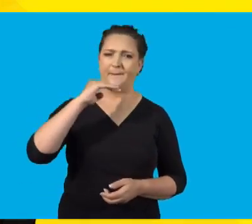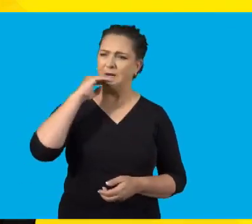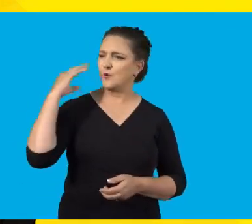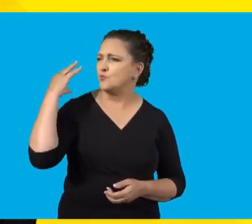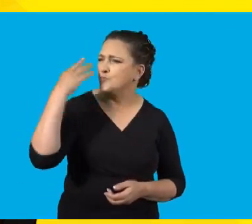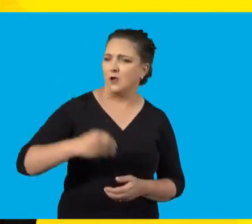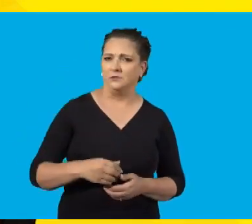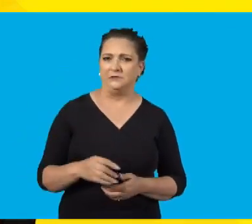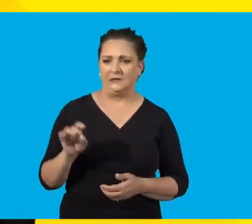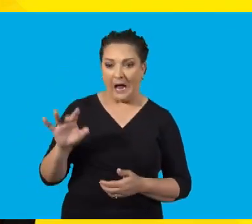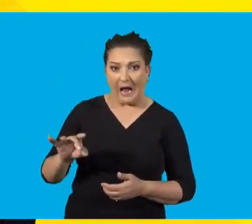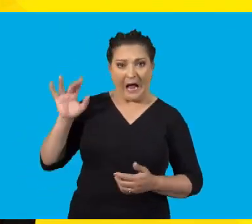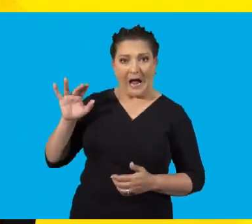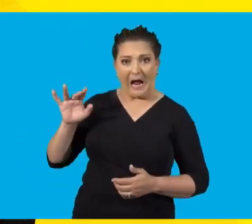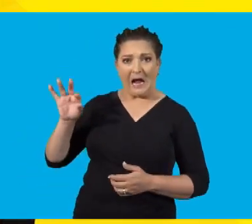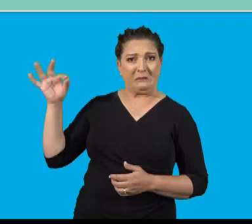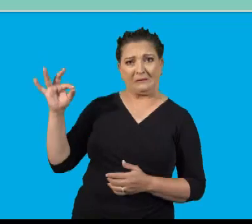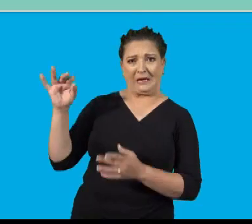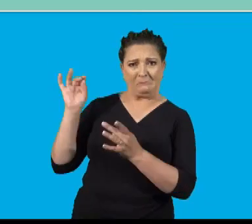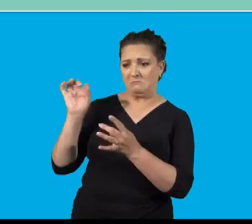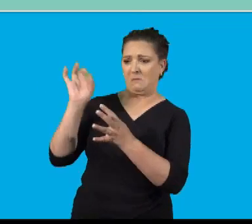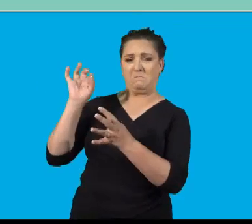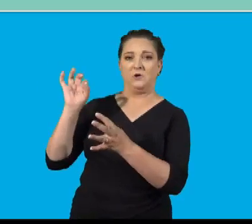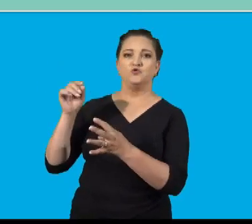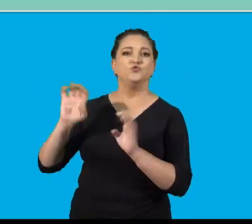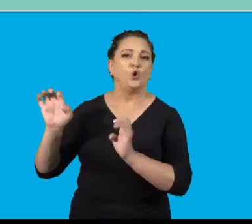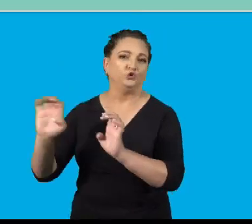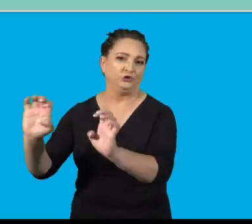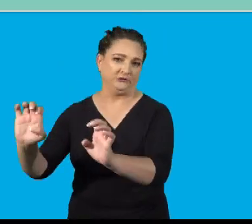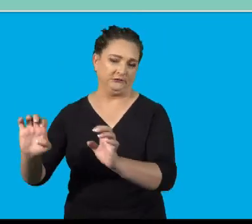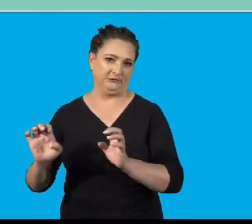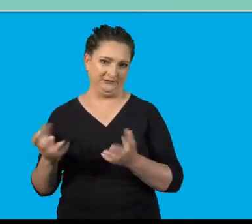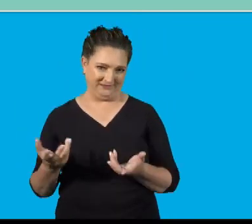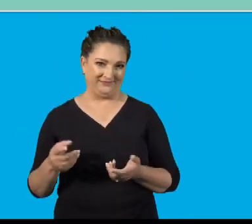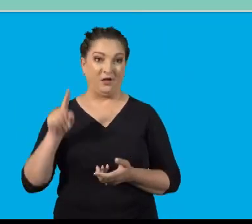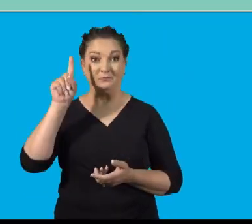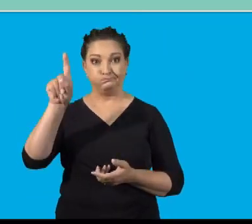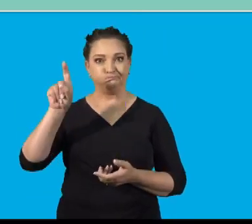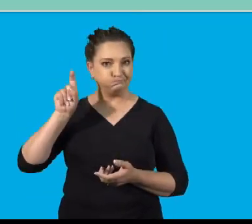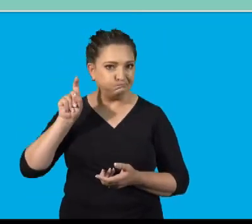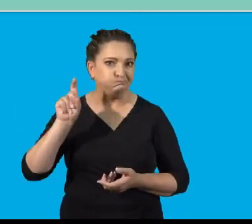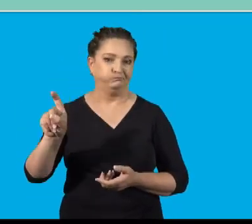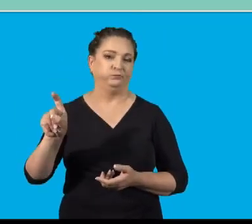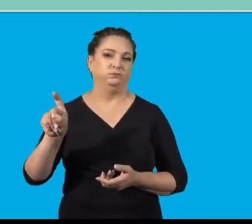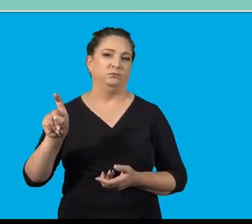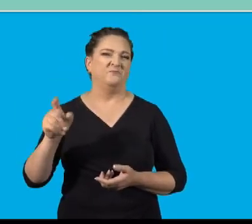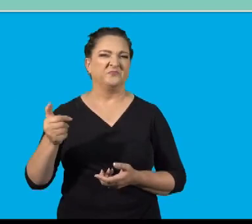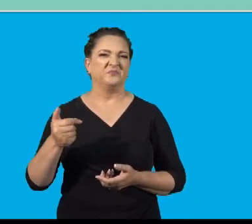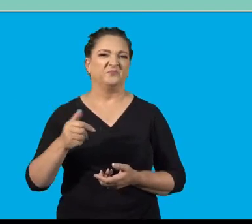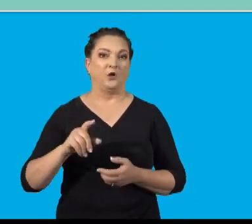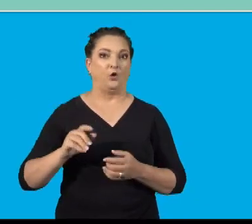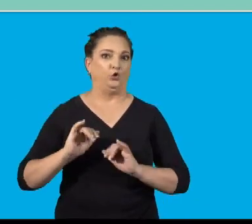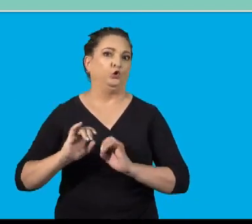is exclaimed. And then, ouch, the bee stung me. There's the urgency, okay? So those ones are going to